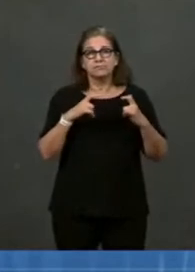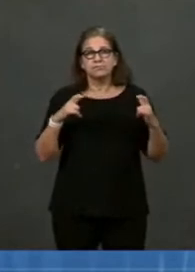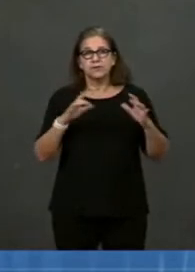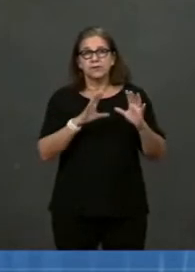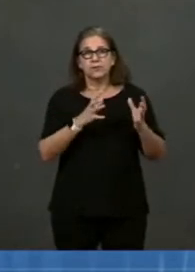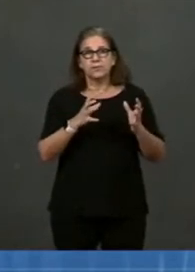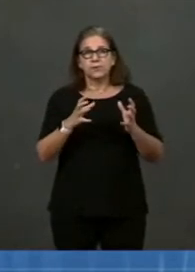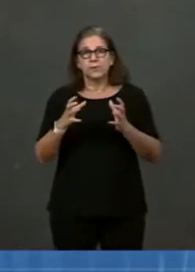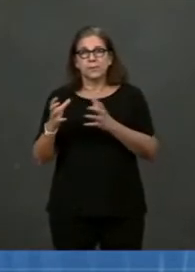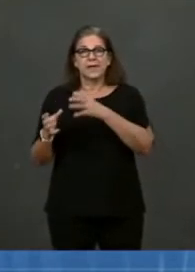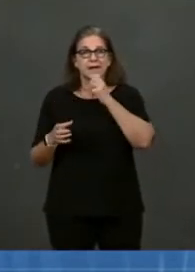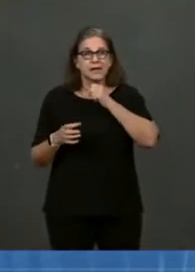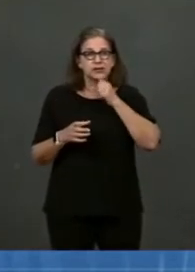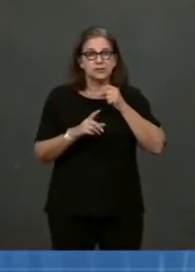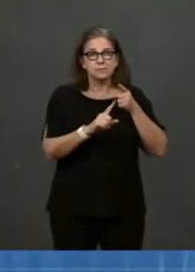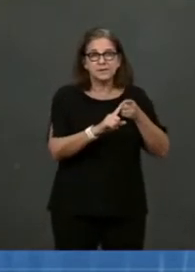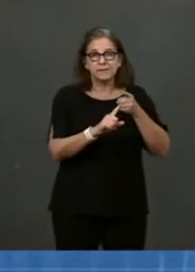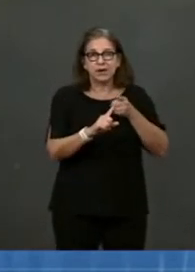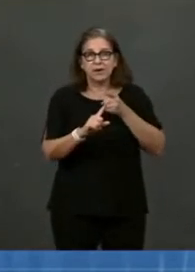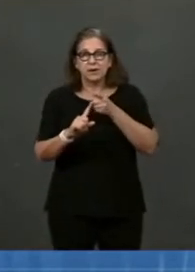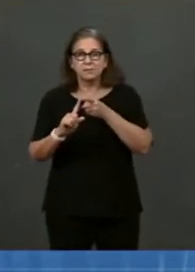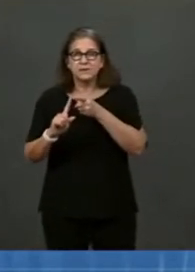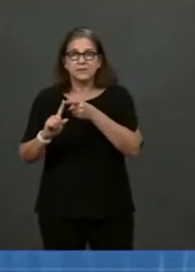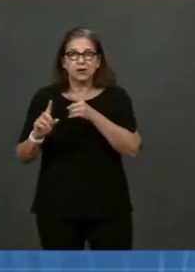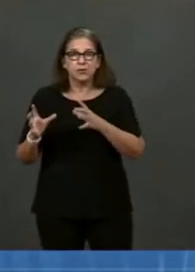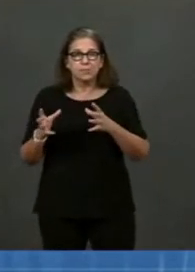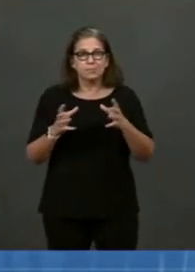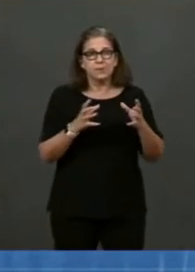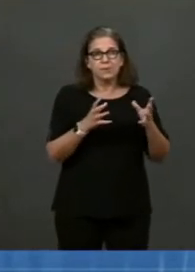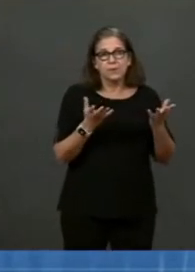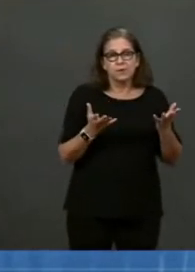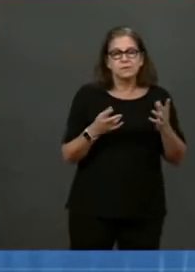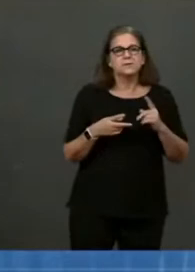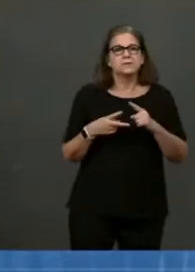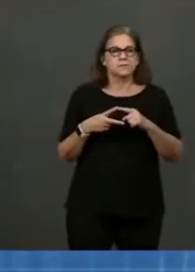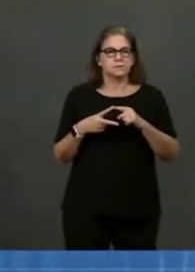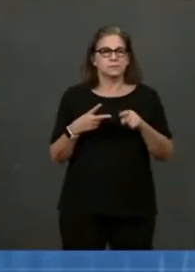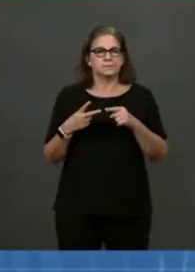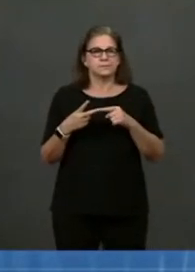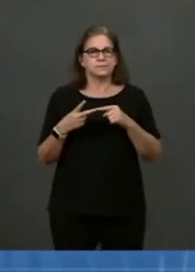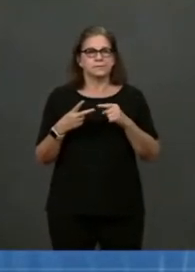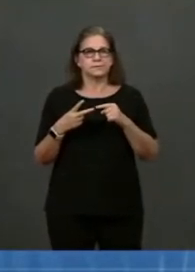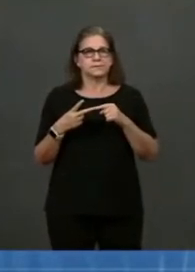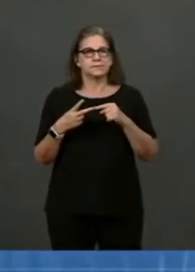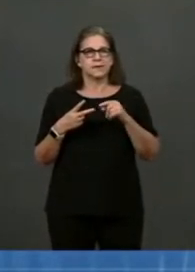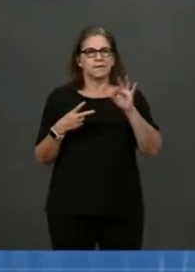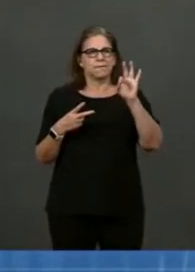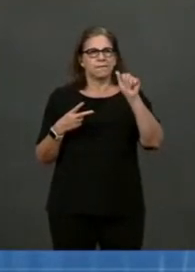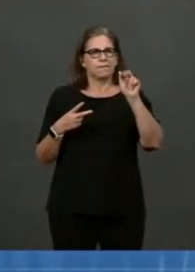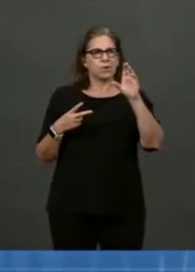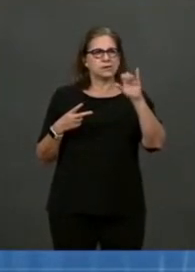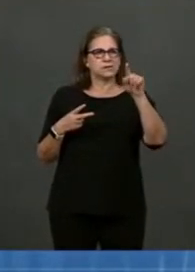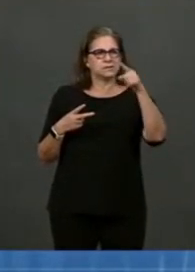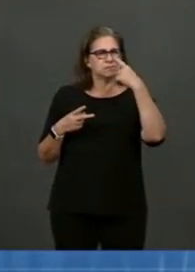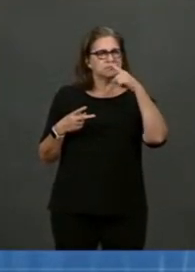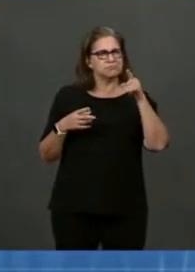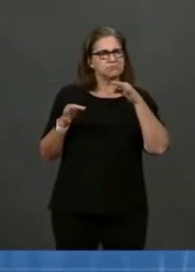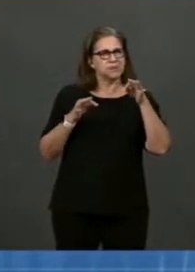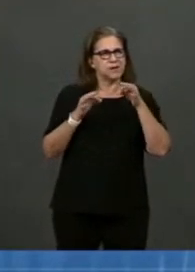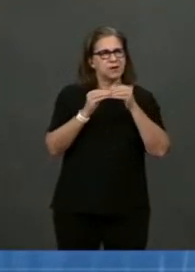me. And Dr. Fauci, if you might be able to explain homologous and heterologous, that'd be awesome too.